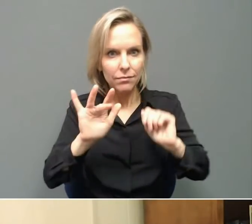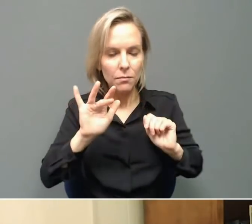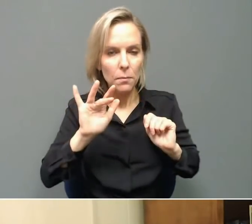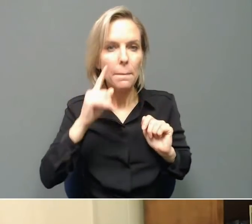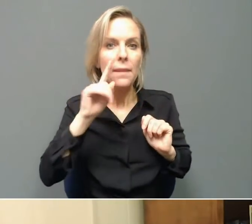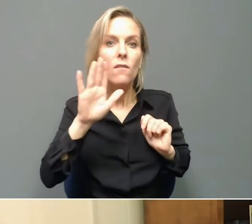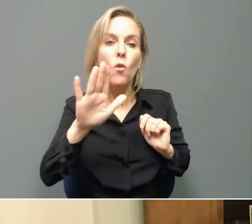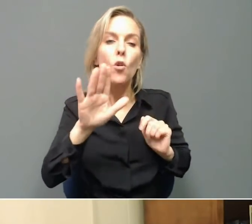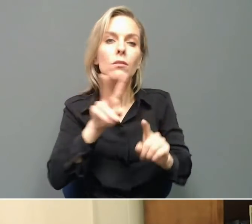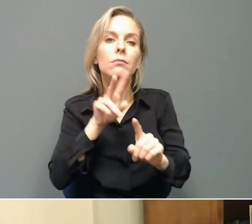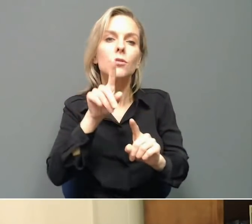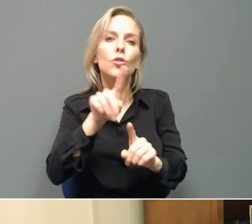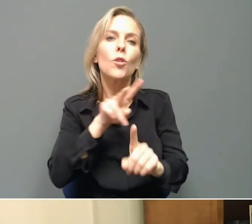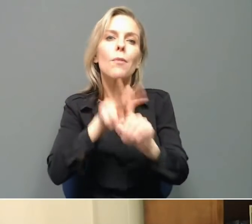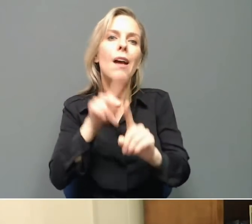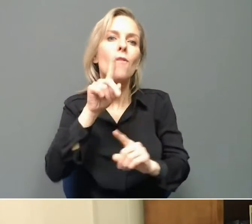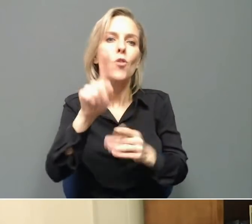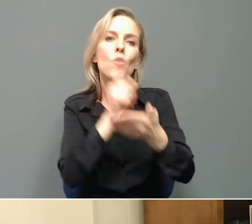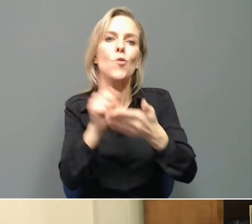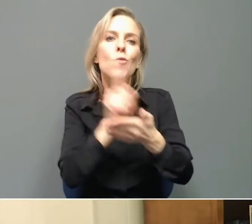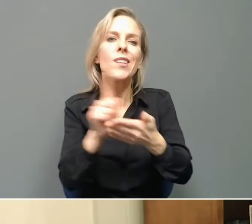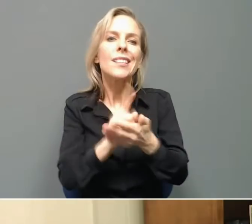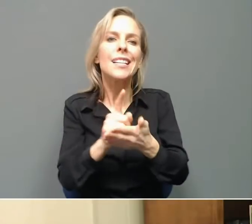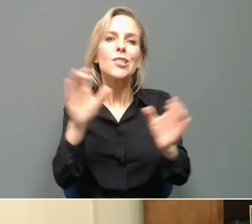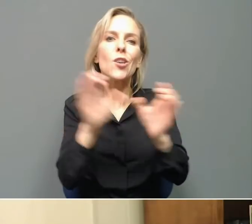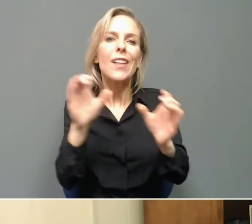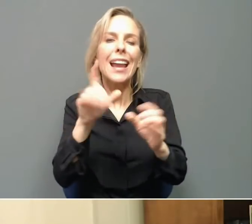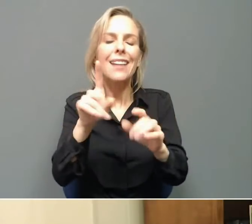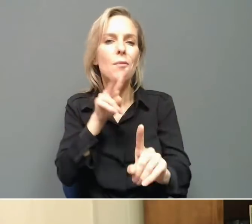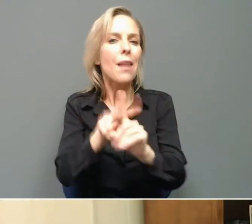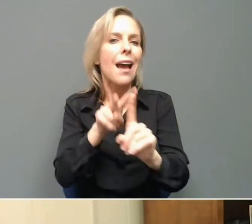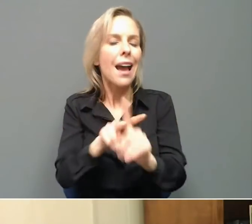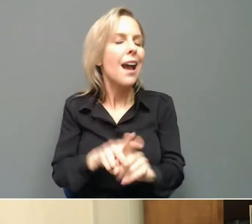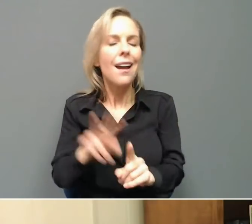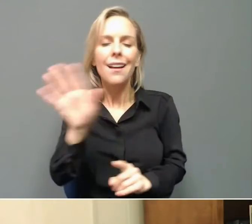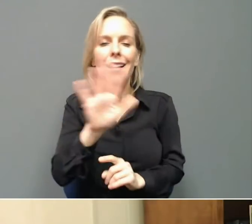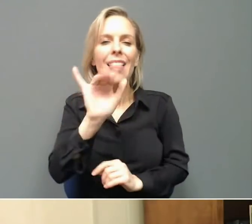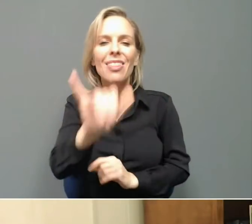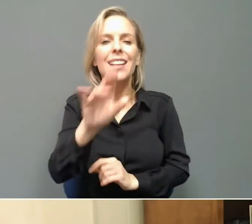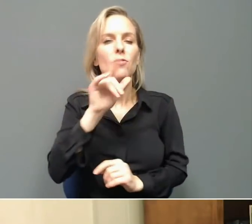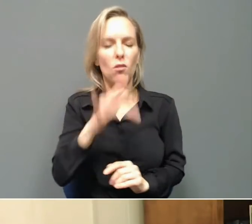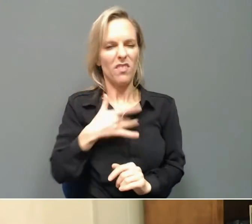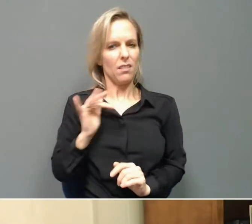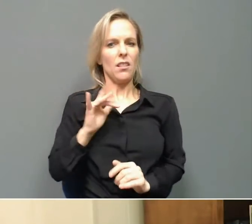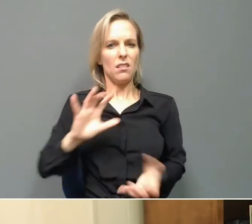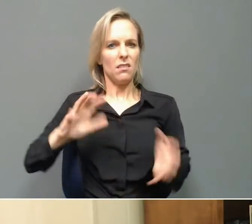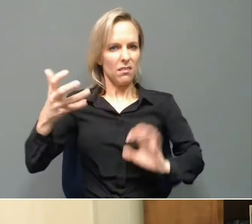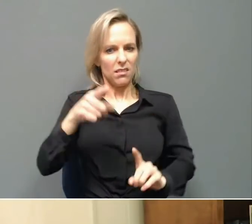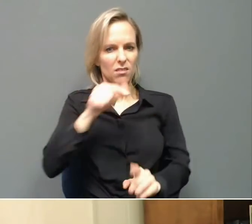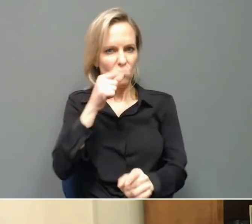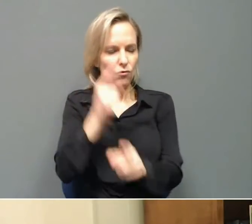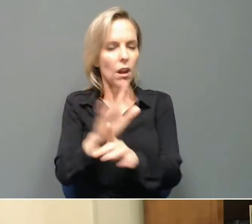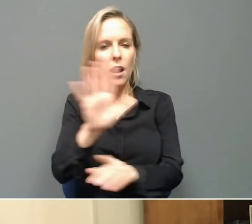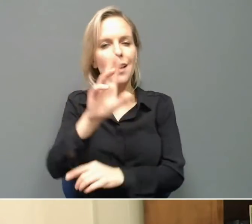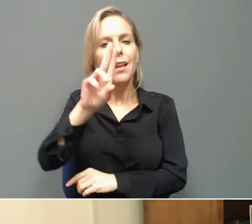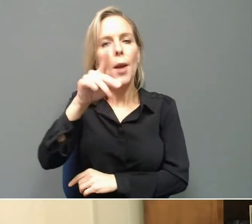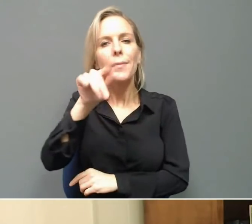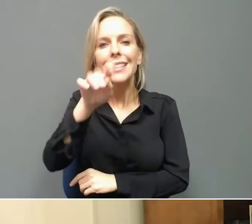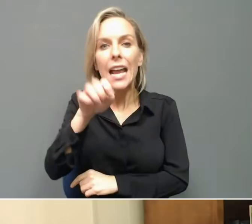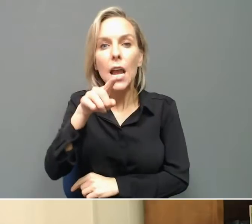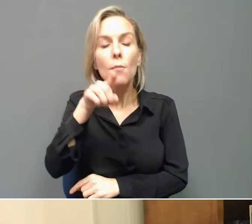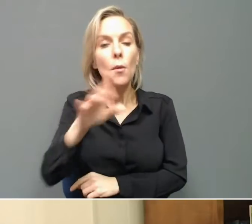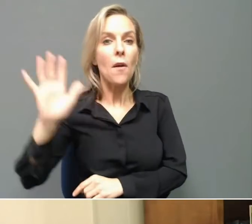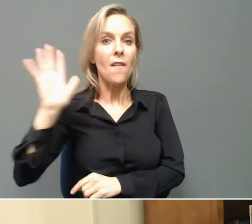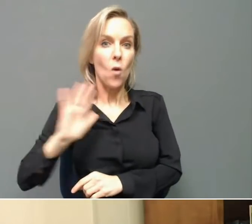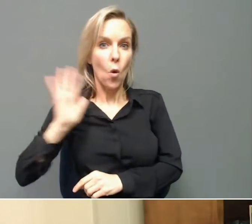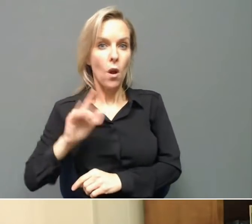weekly certification. Don't be disturbed by that. That's just the update. And if you are a claimant who is done, but you were denied weeks,